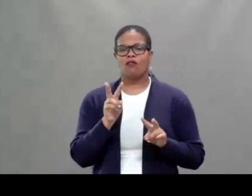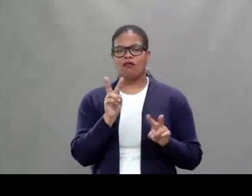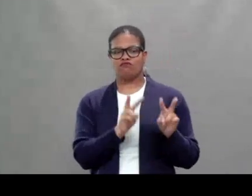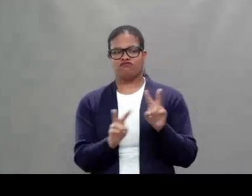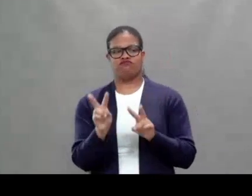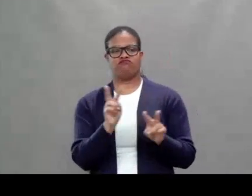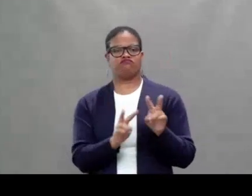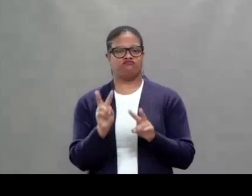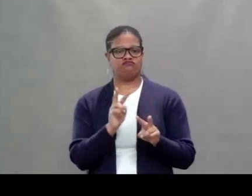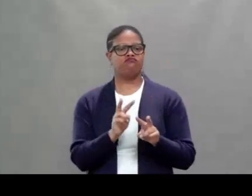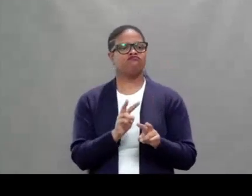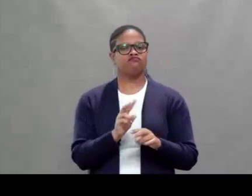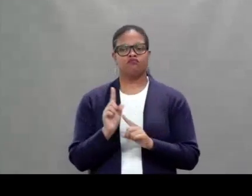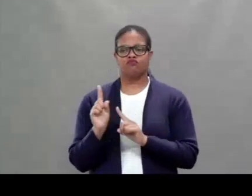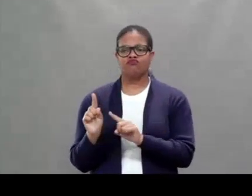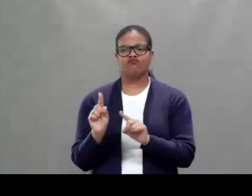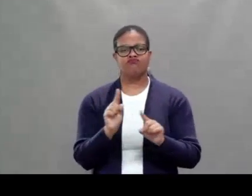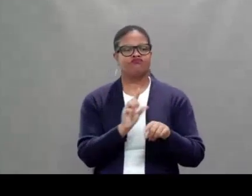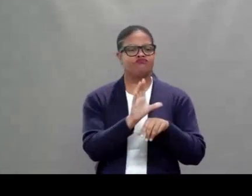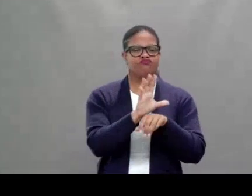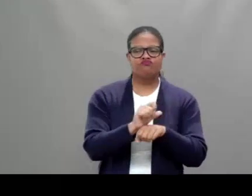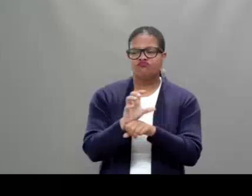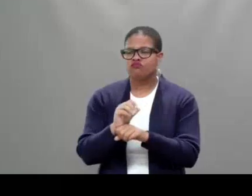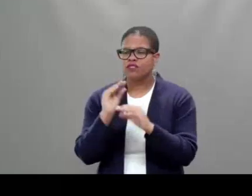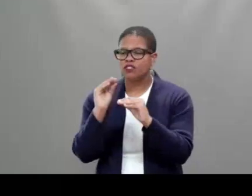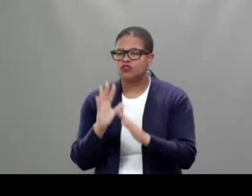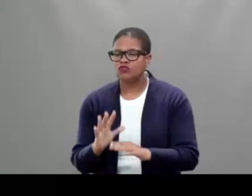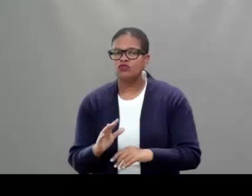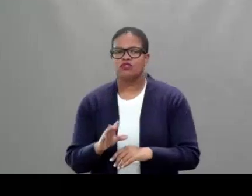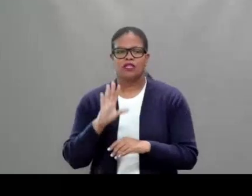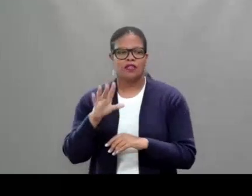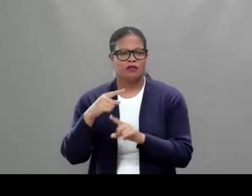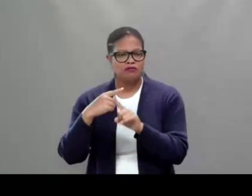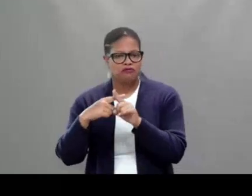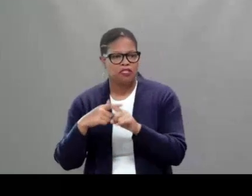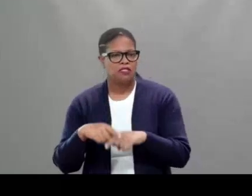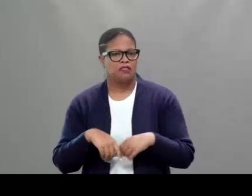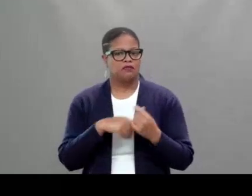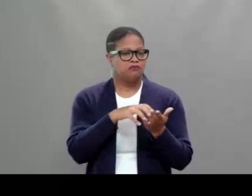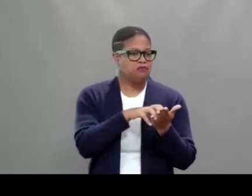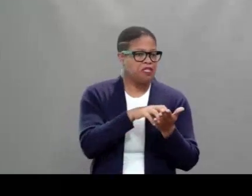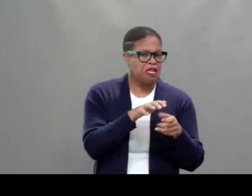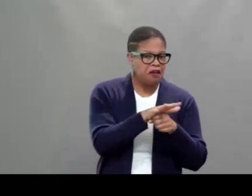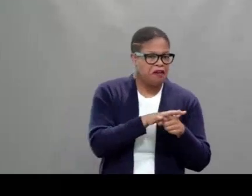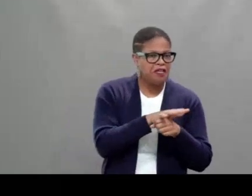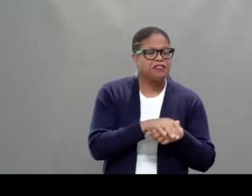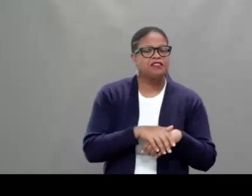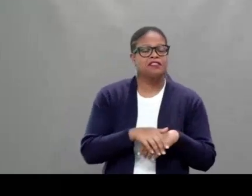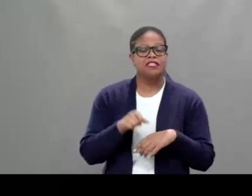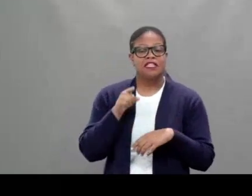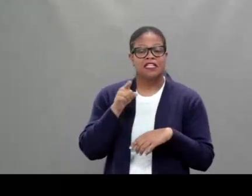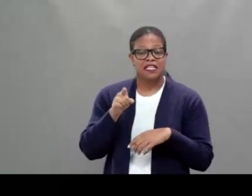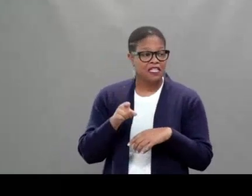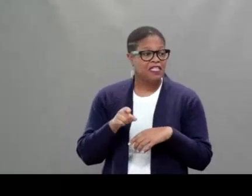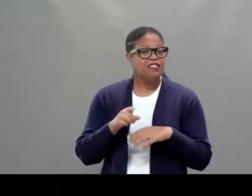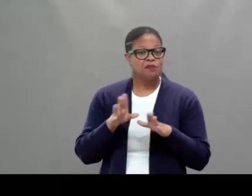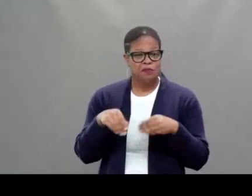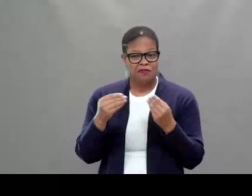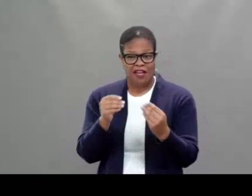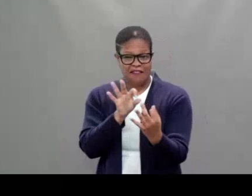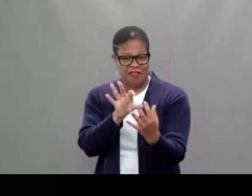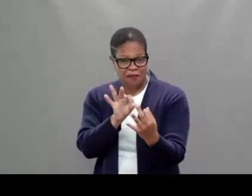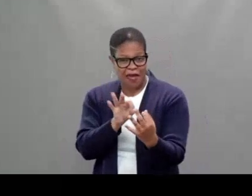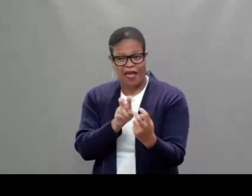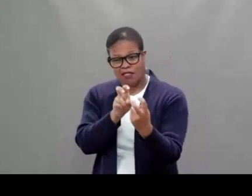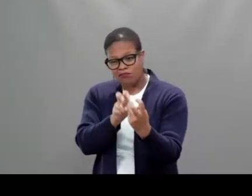know the teachers, their strengths and their weaknesses. He's then following it up with meeting with them and providing